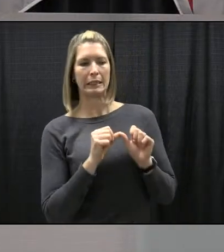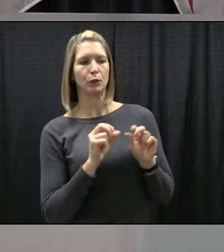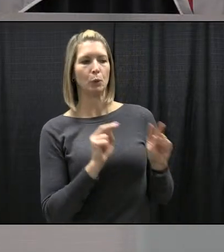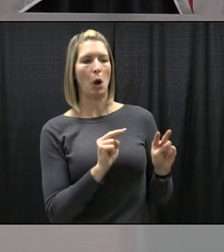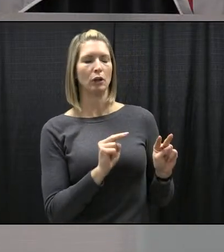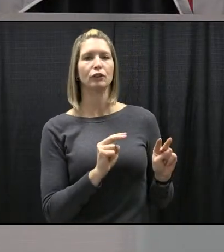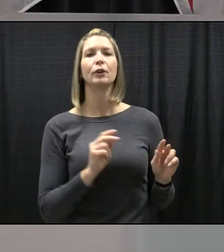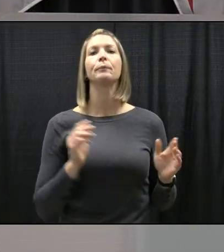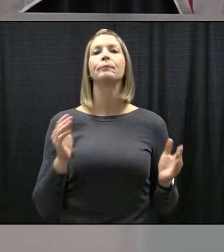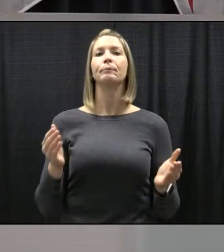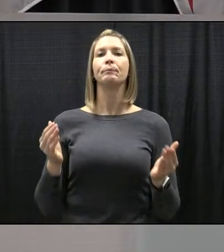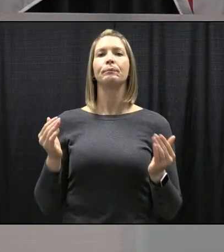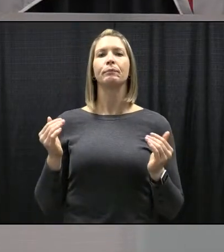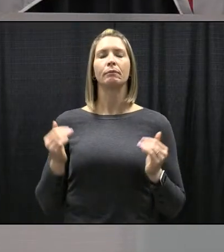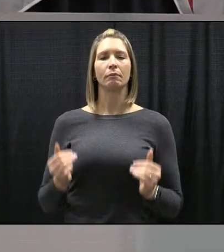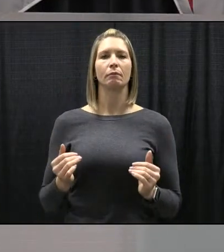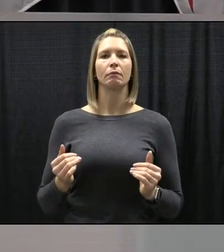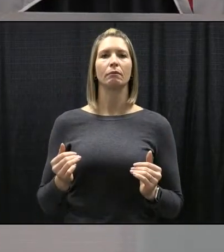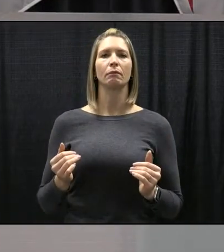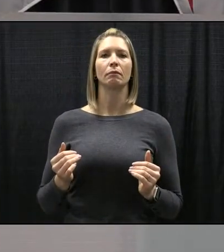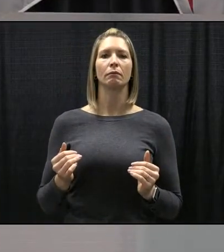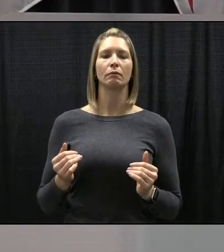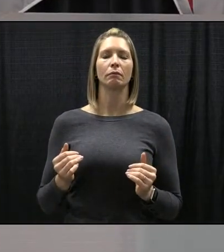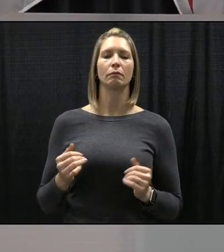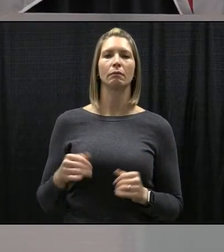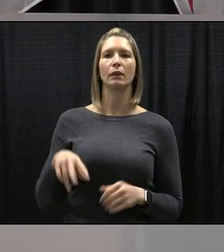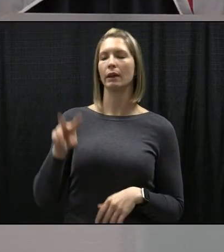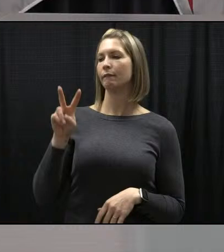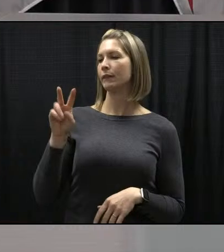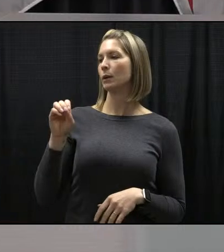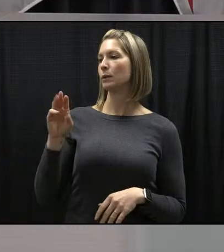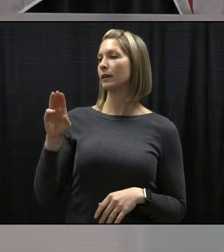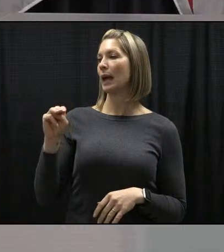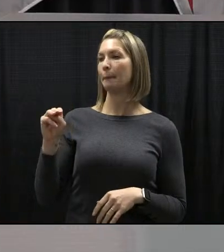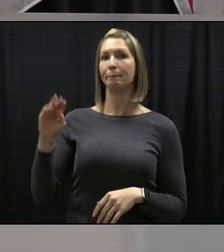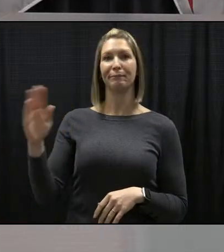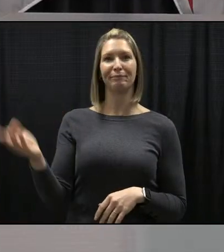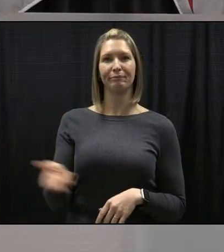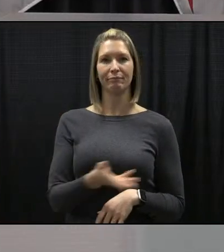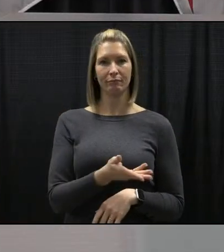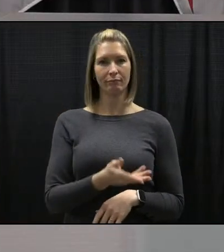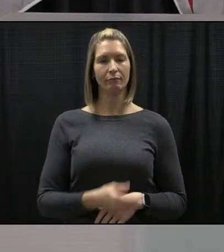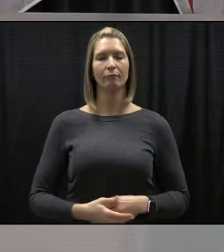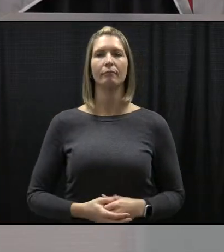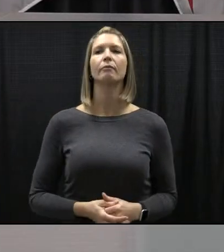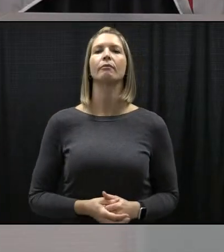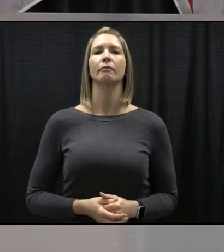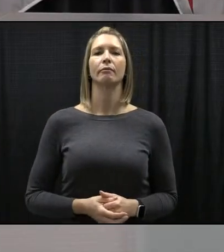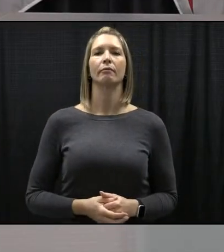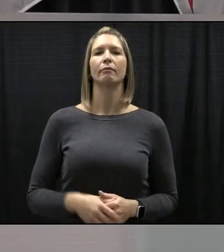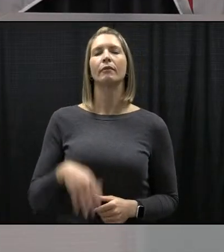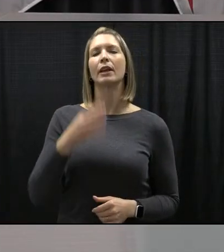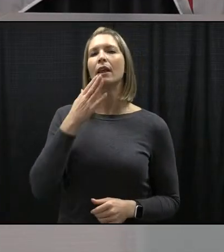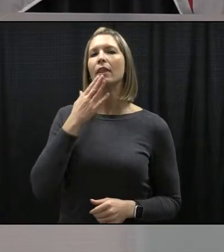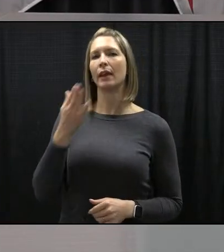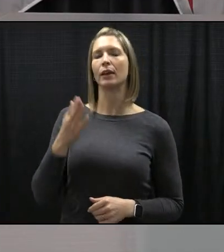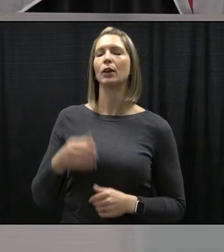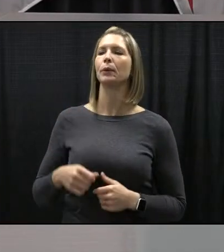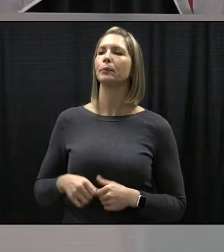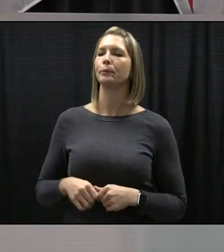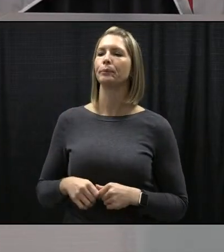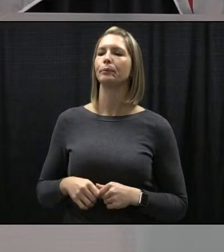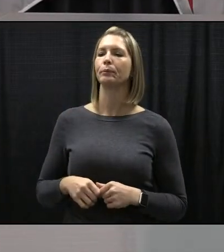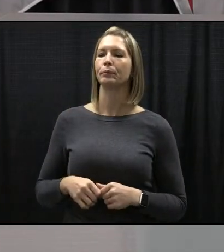We will now go to the phones. Our next questions are for Richard Duggan with VOCM. Please go ahead. Thank you. I want to ask about